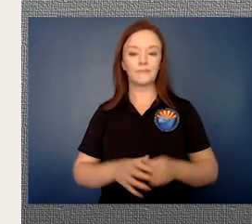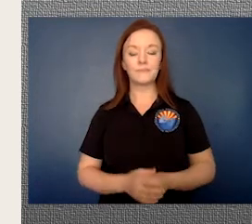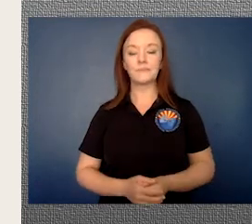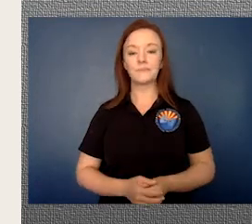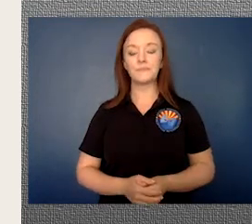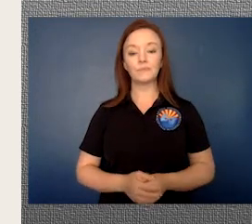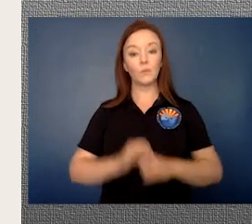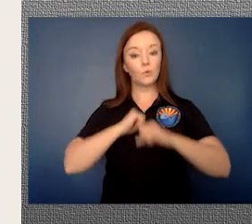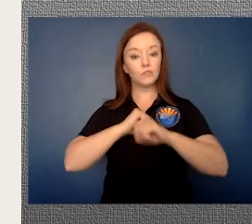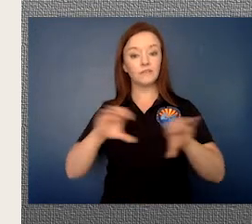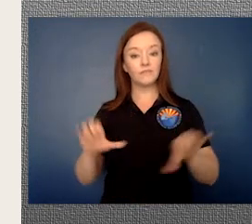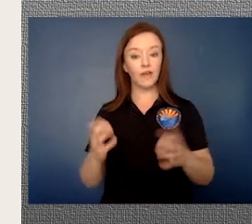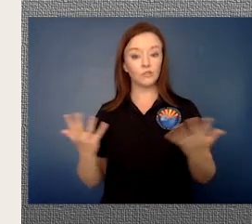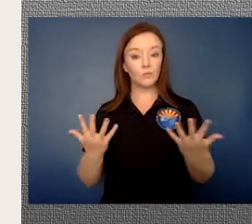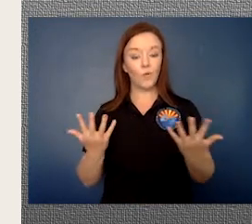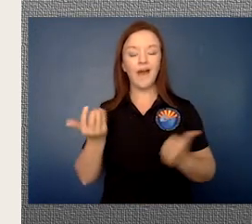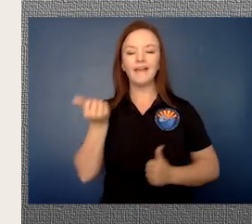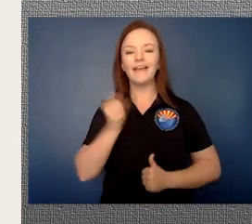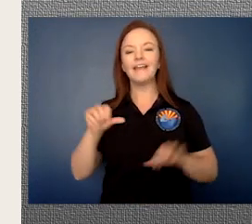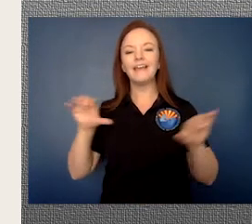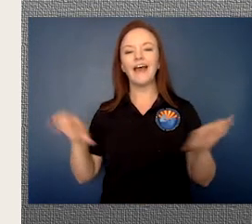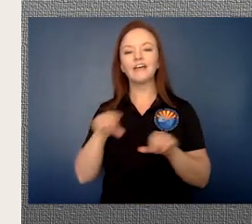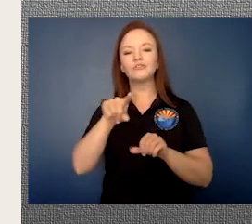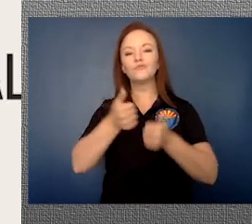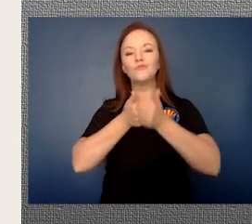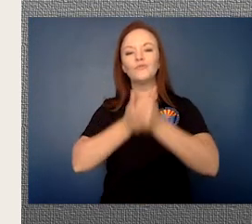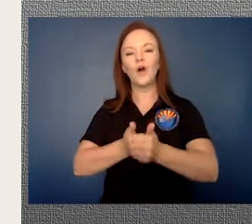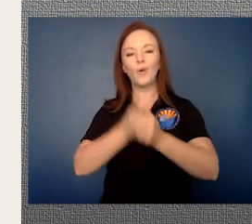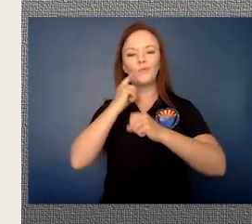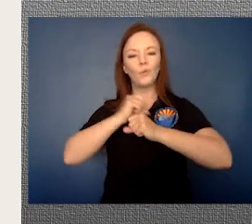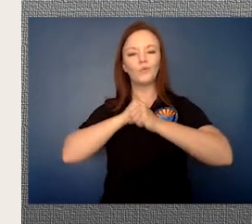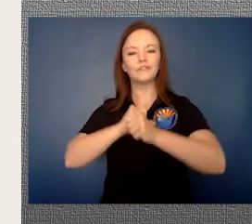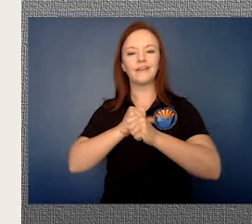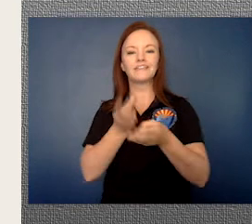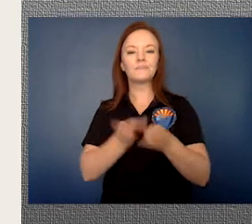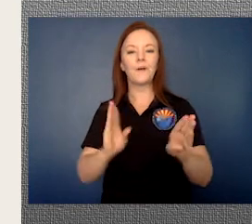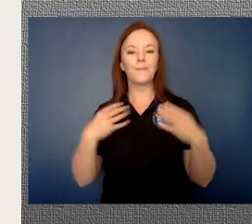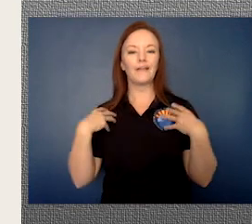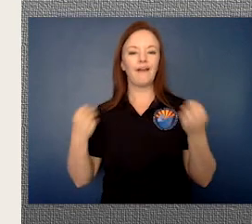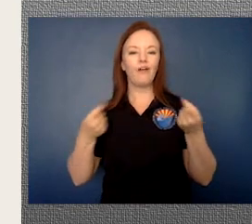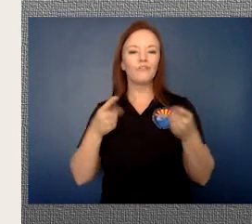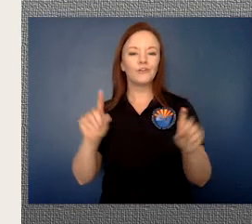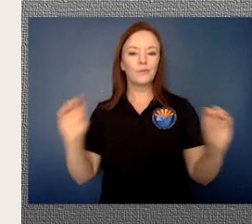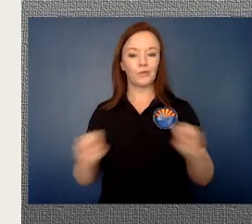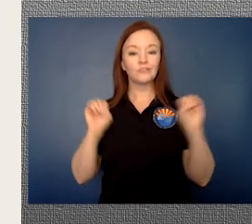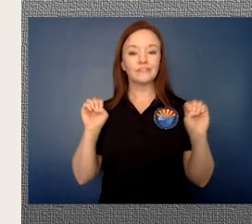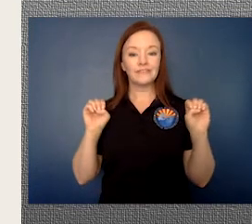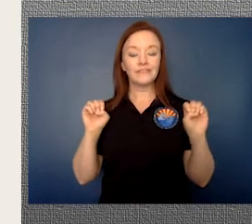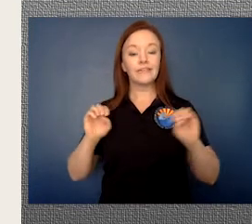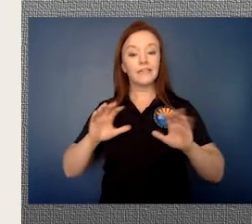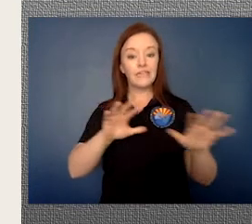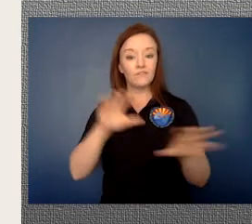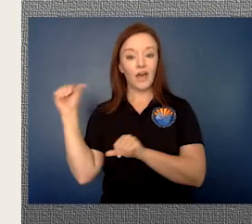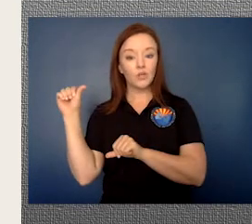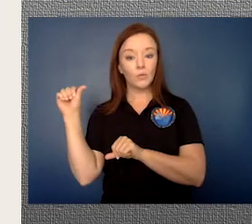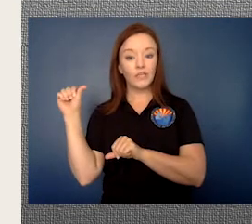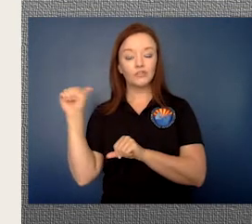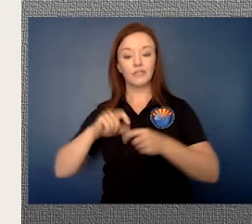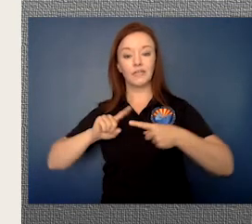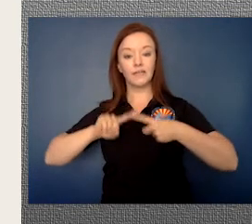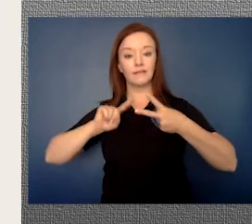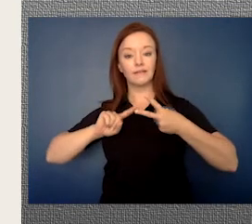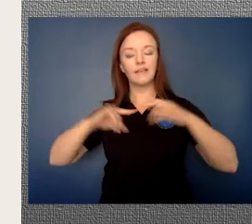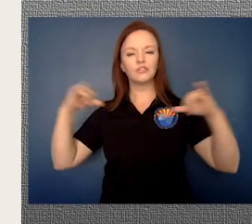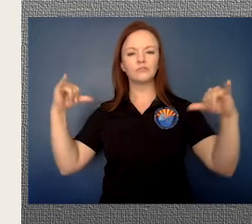A protective action is any action taken to protect the public's health in response to an emergency. Evacuation and shelter in place are the